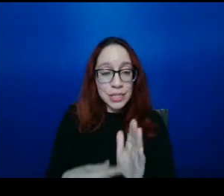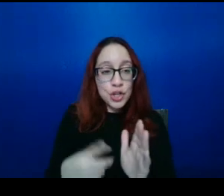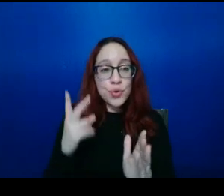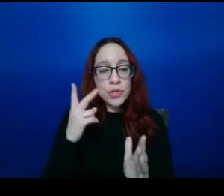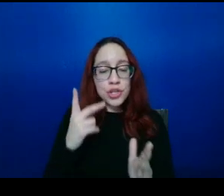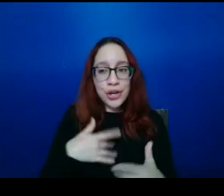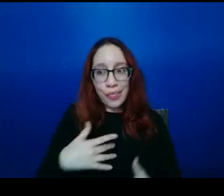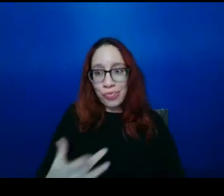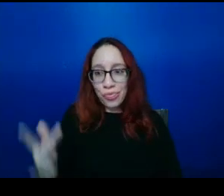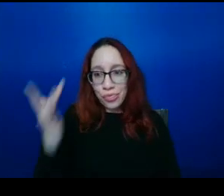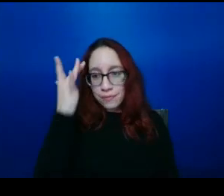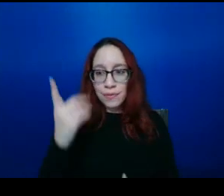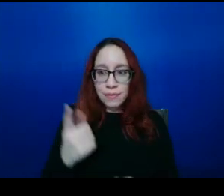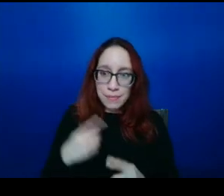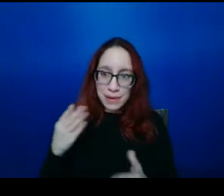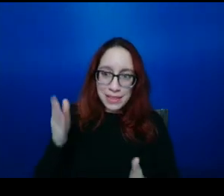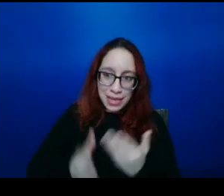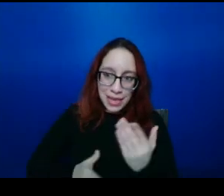of me by the end of it.